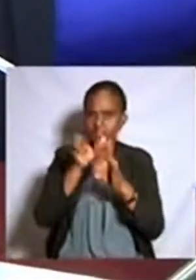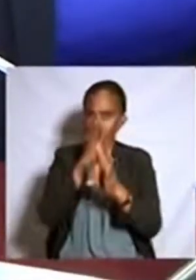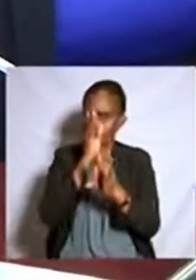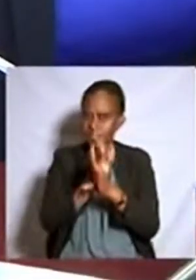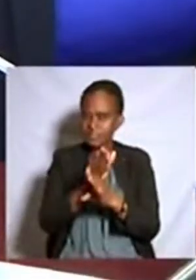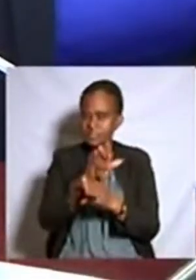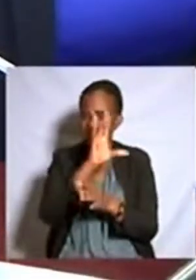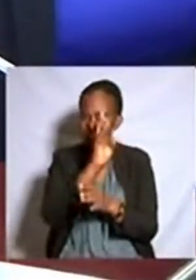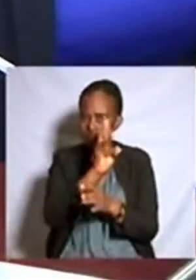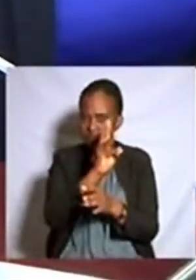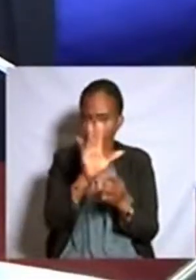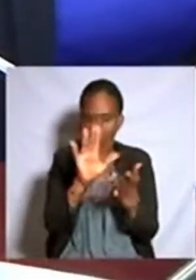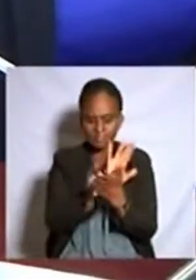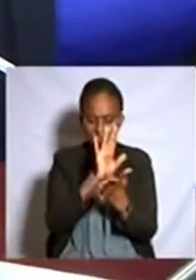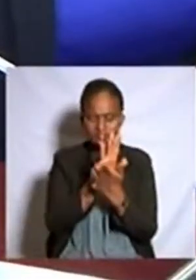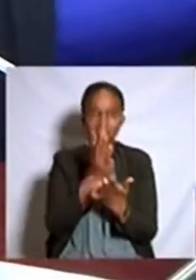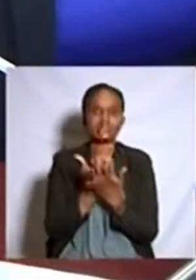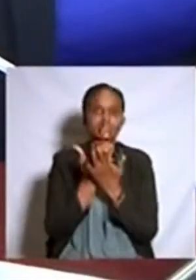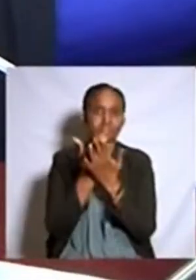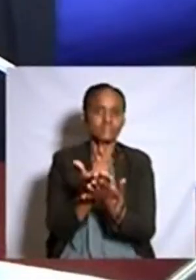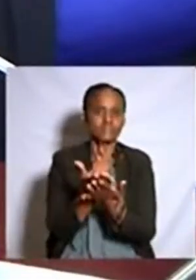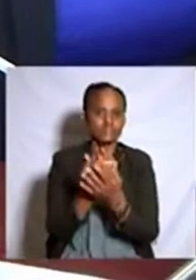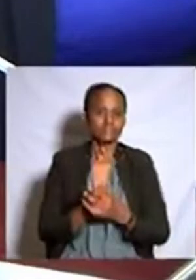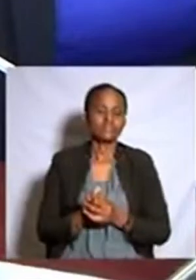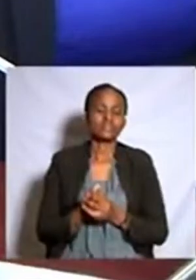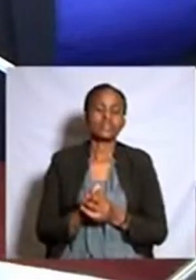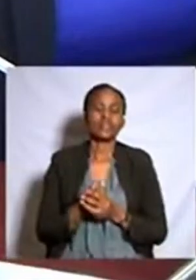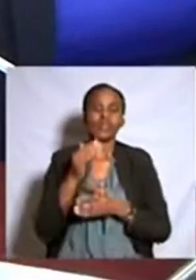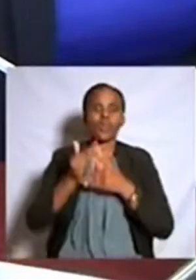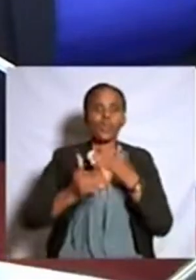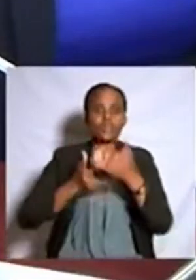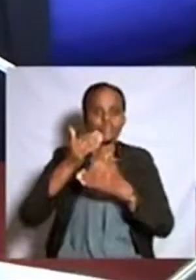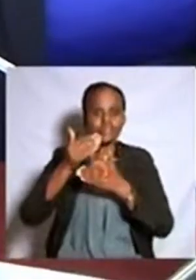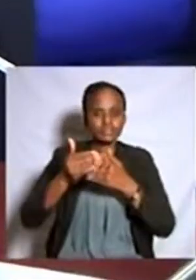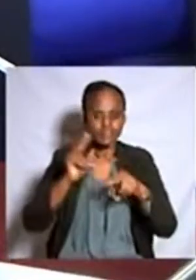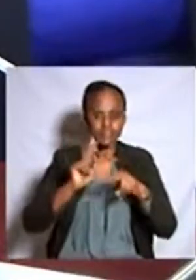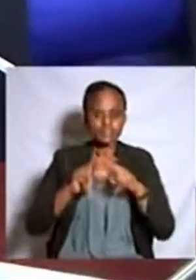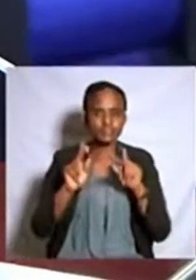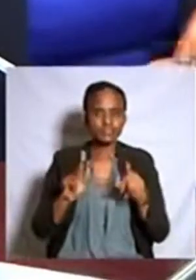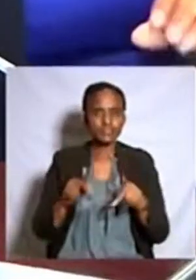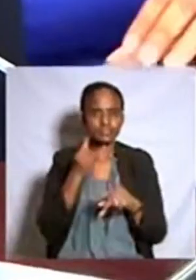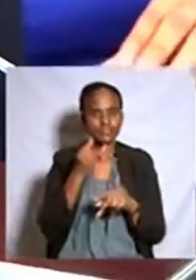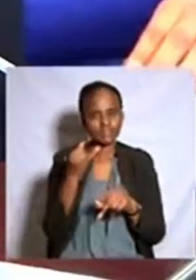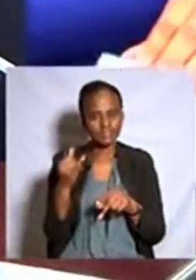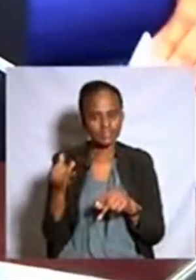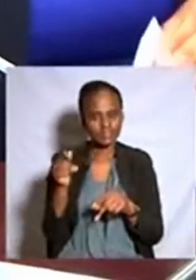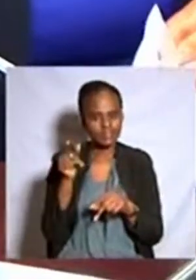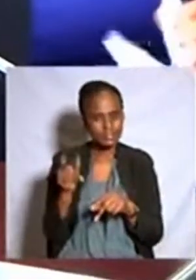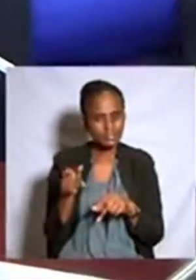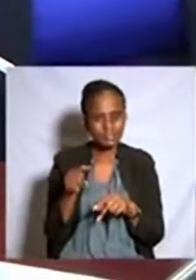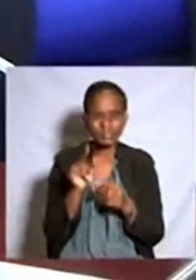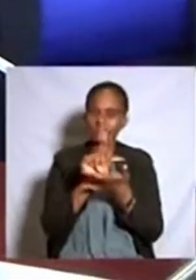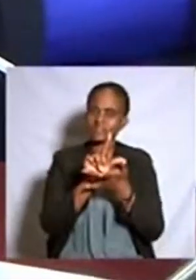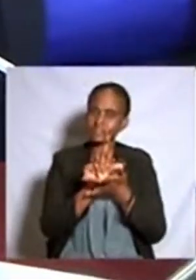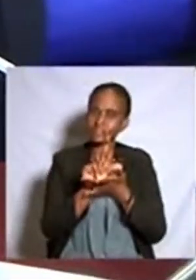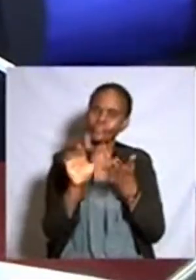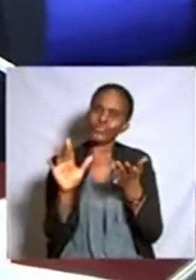6 to the document submitted. The next item, Chair, is a mortgage on page